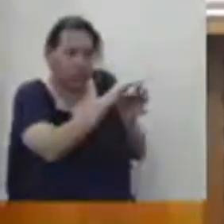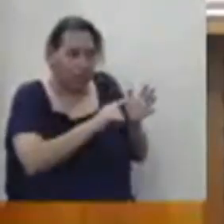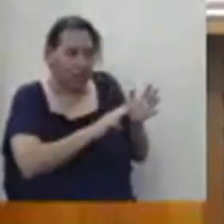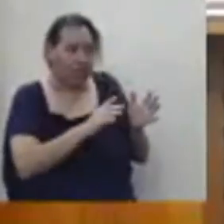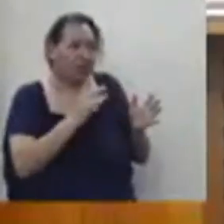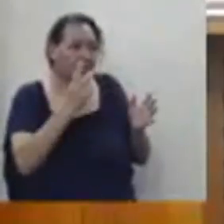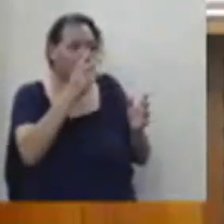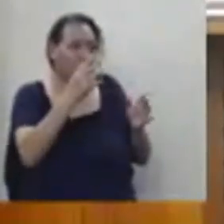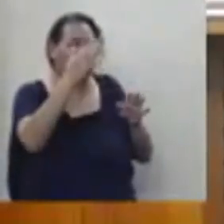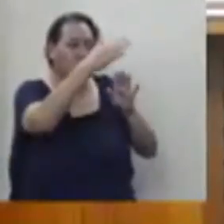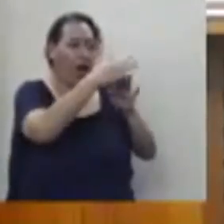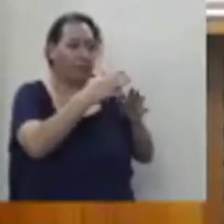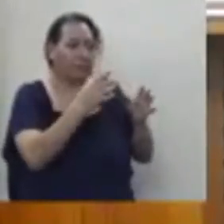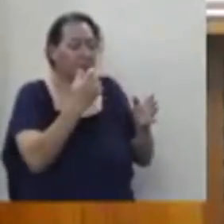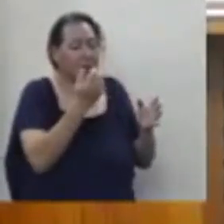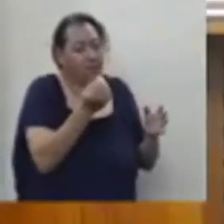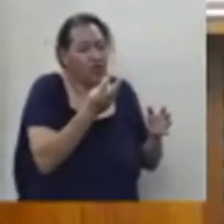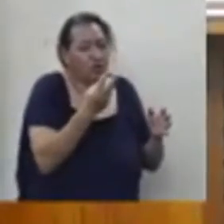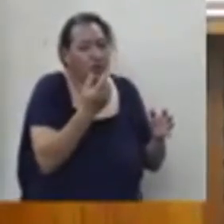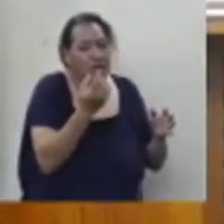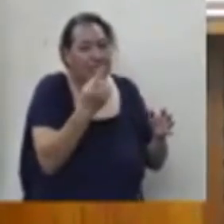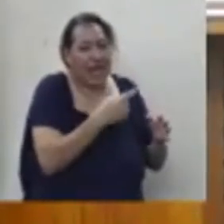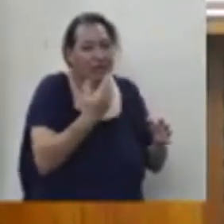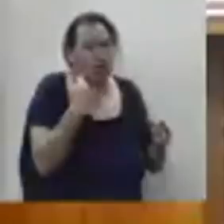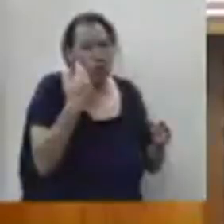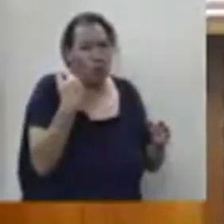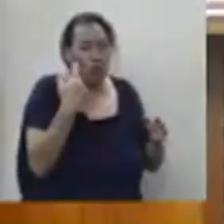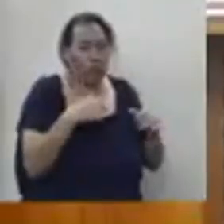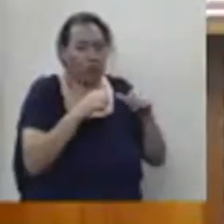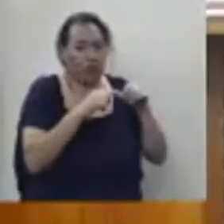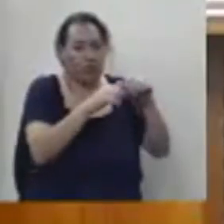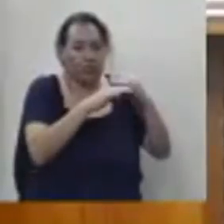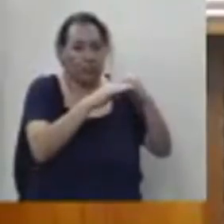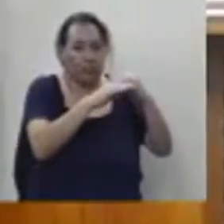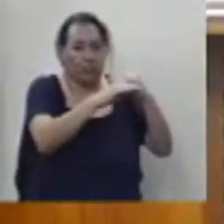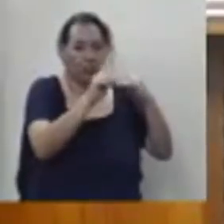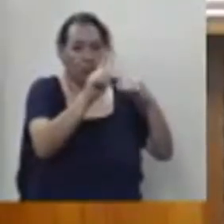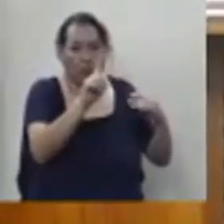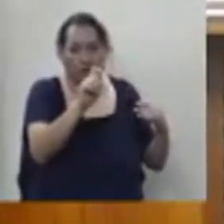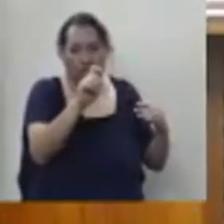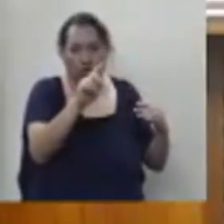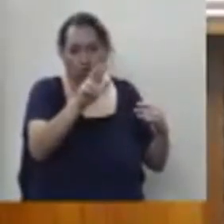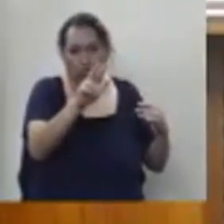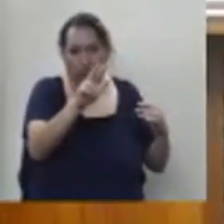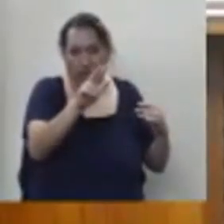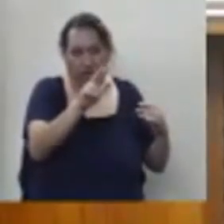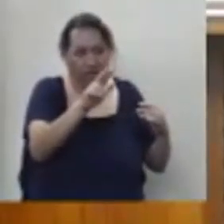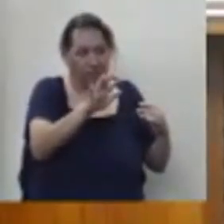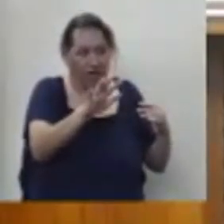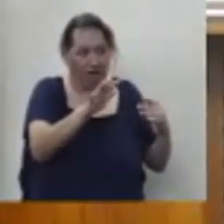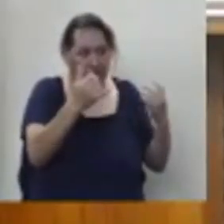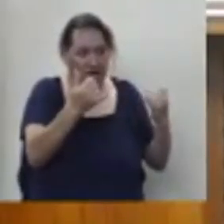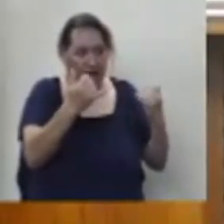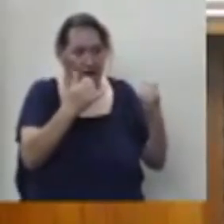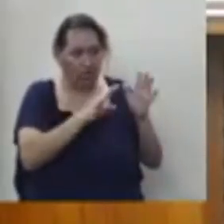where a couple days ago, we stayed very steady at 135 cases. And we have leveled off and flattened at